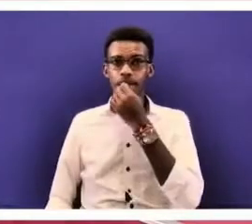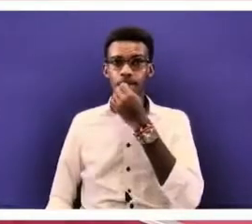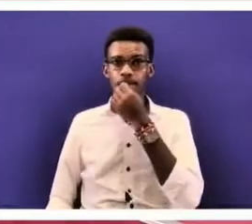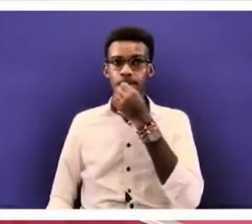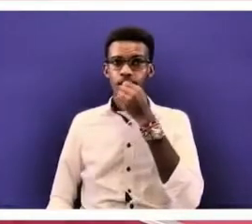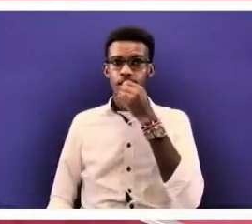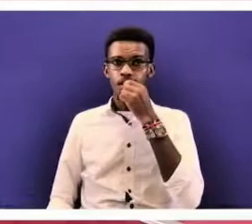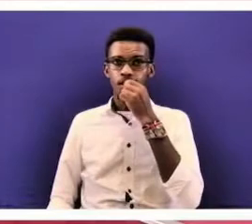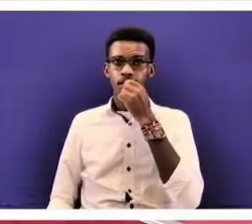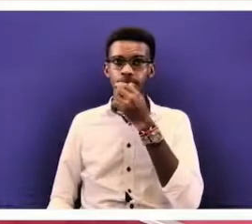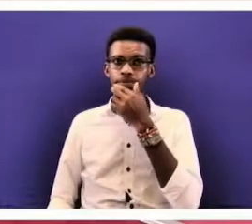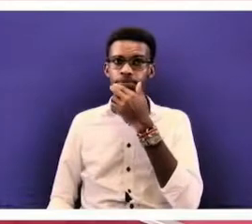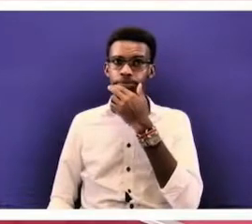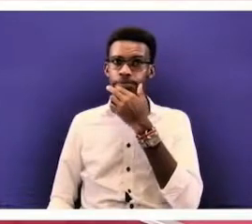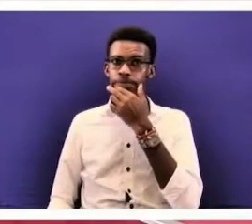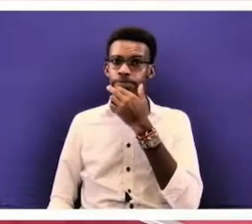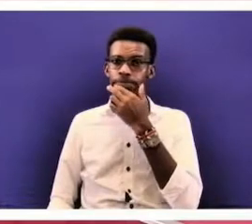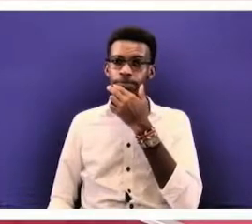love.